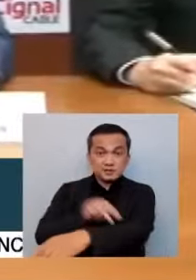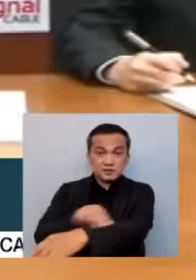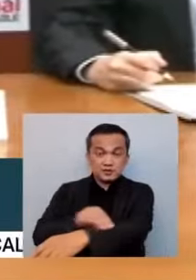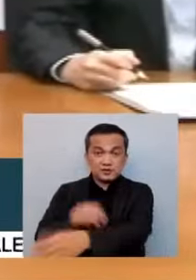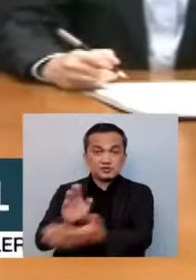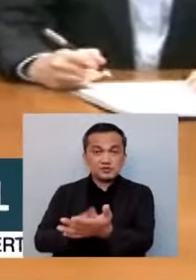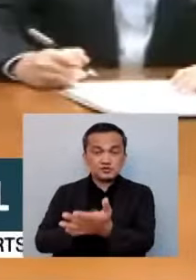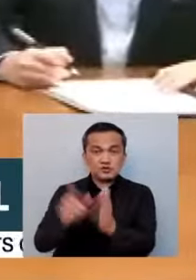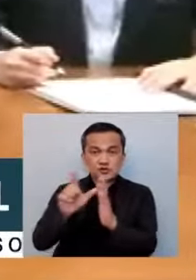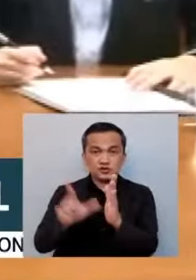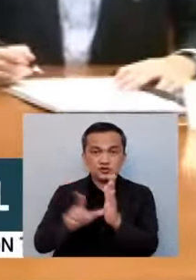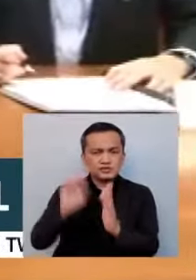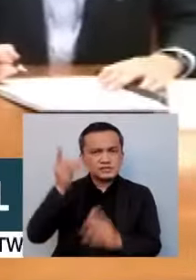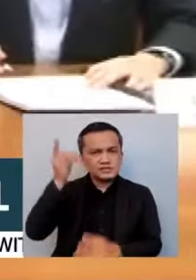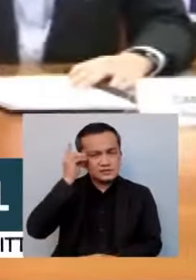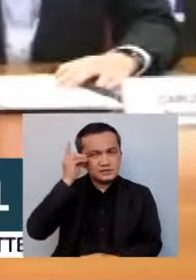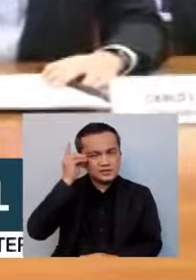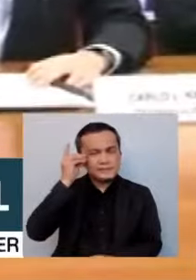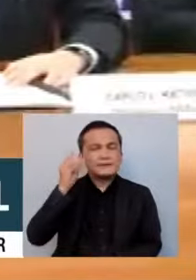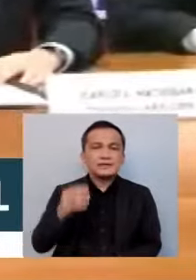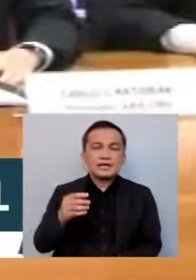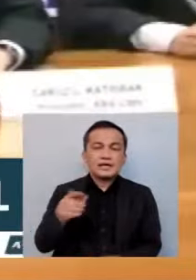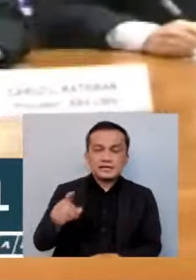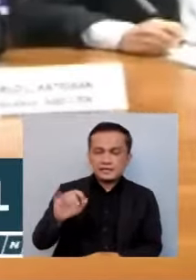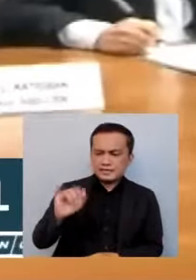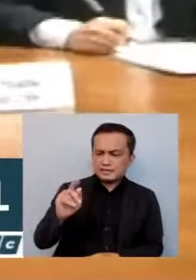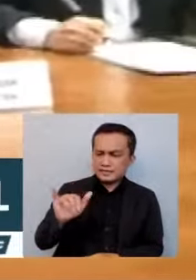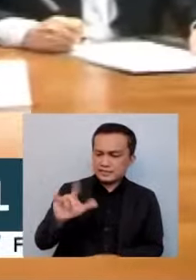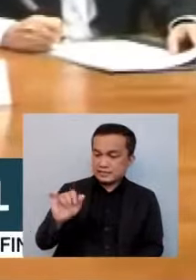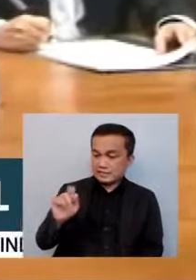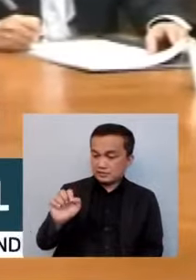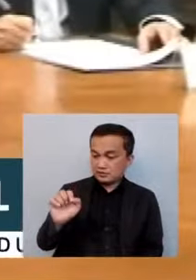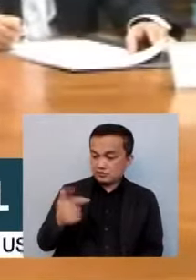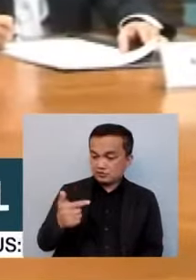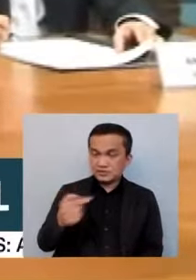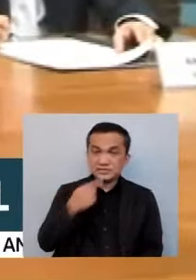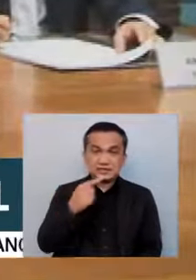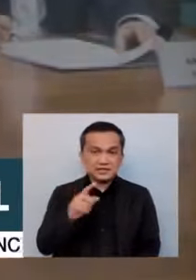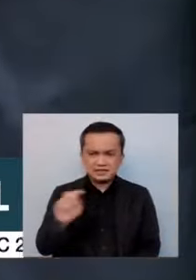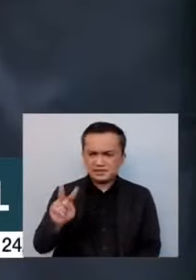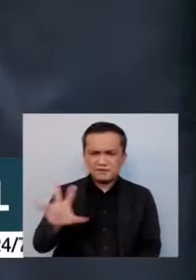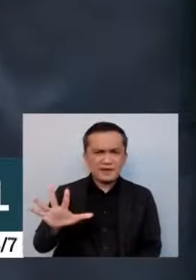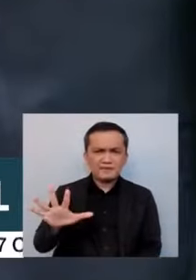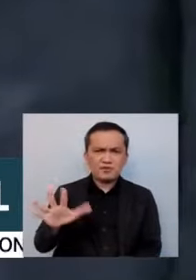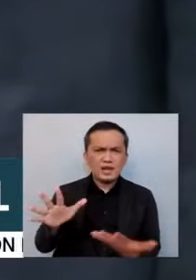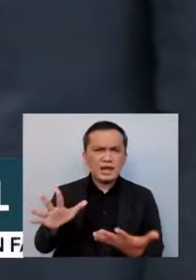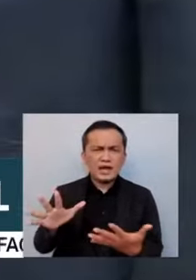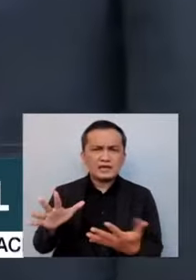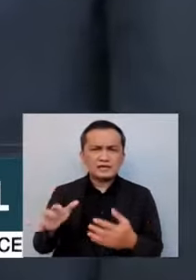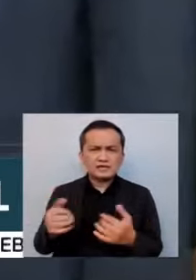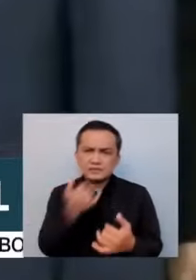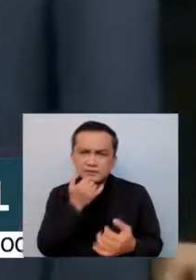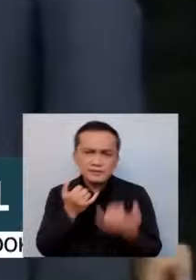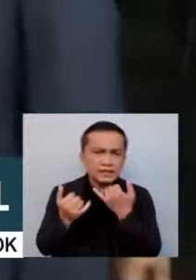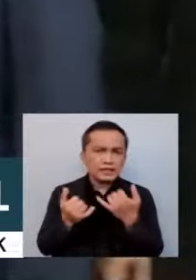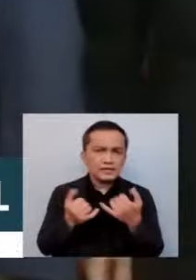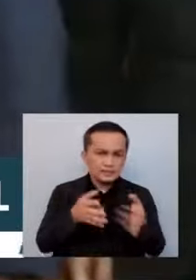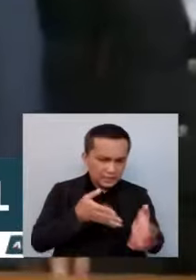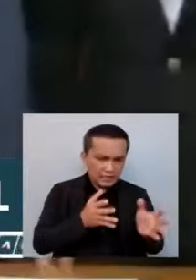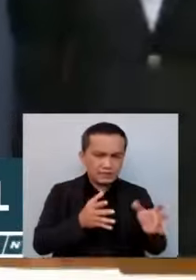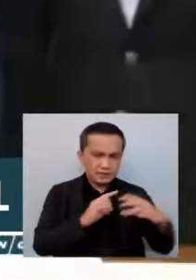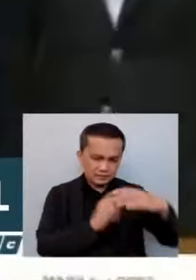Law Dean, or School of Law Dean Jay Layug, says TV5 did not violate anything when it allowed ABS-CBN, which does not